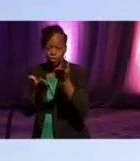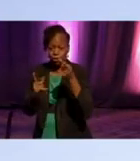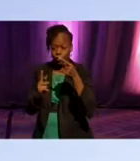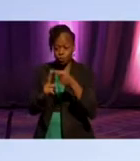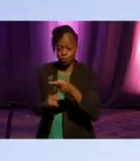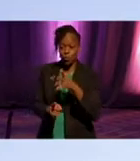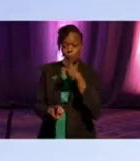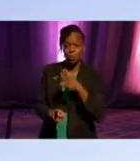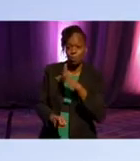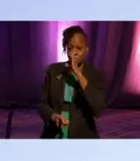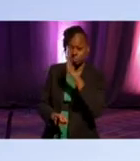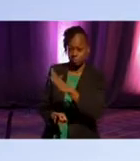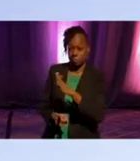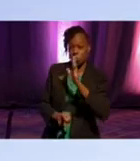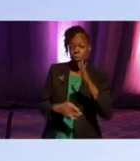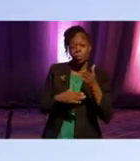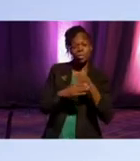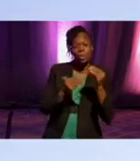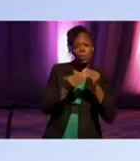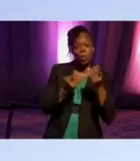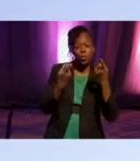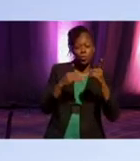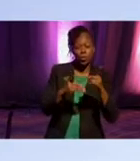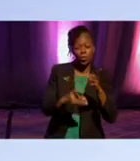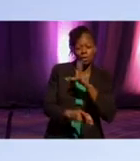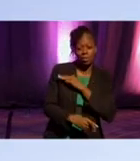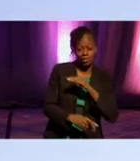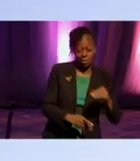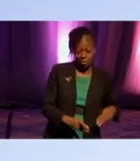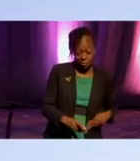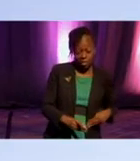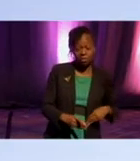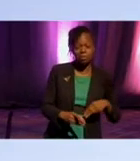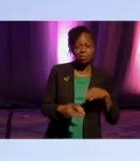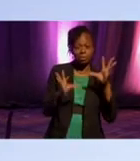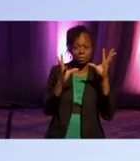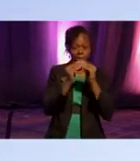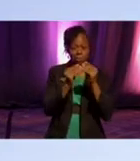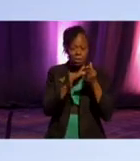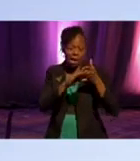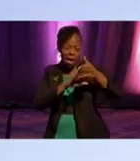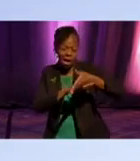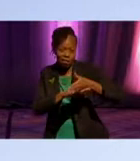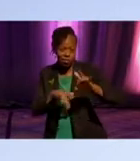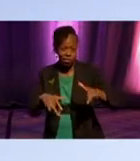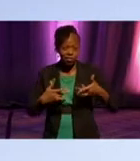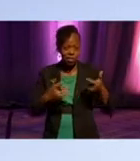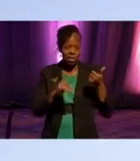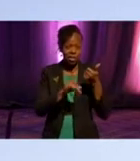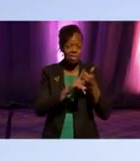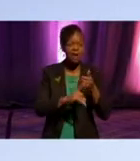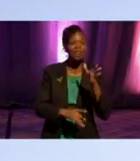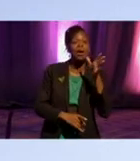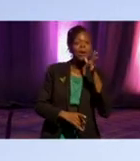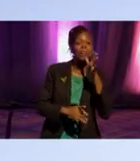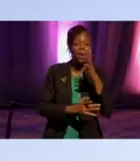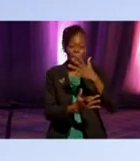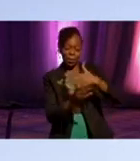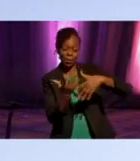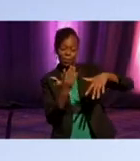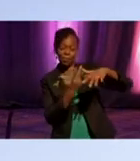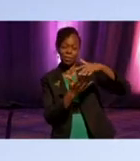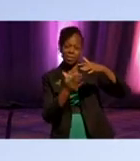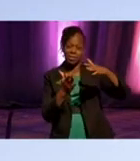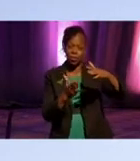that with you at the Mayor's Summit, her post-event, which is a Mommy Mixer. And that Mommy Mixer